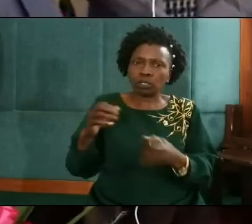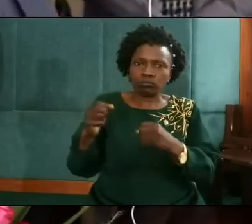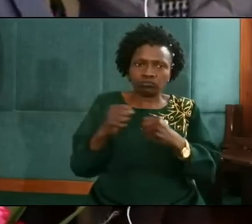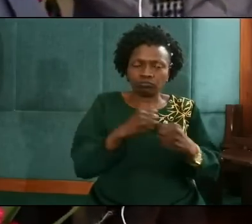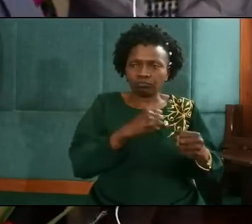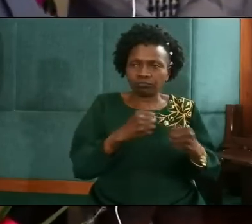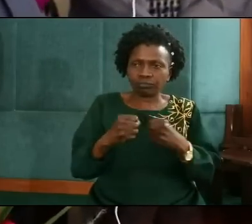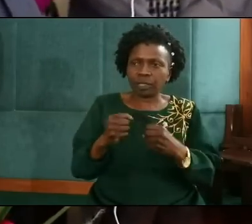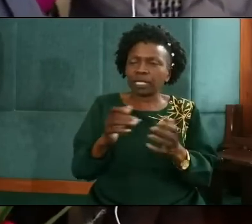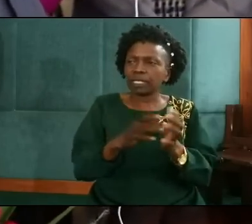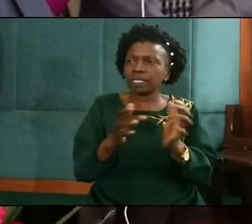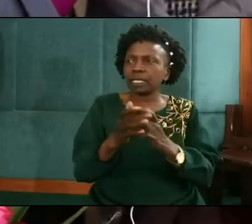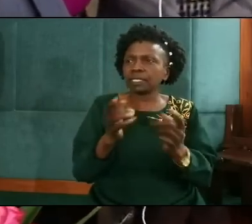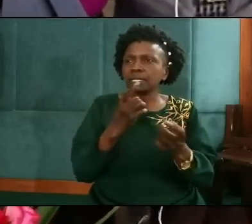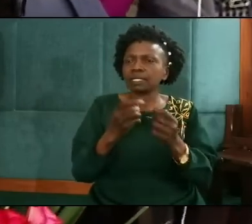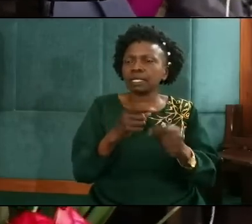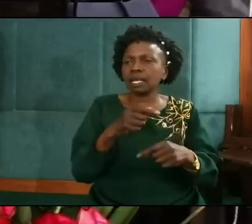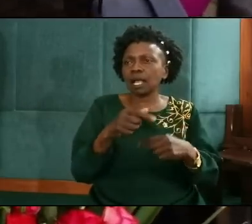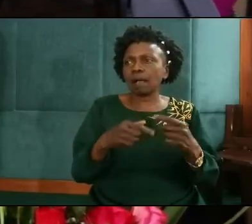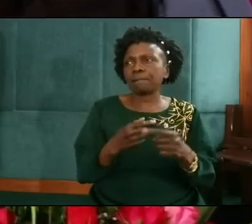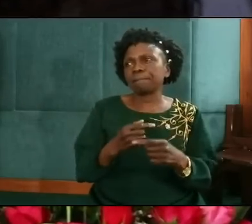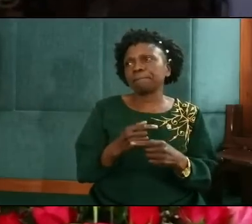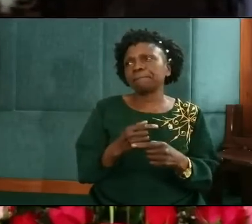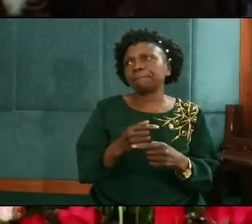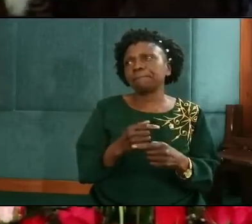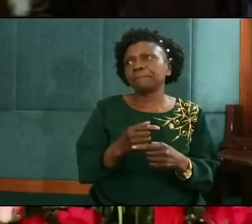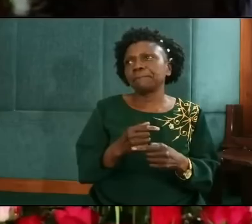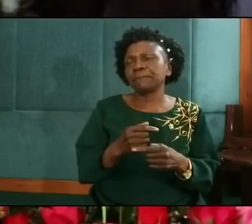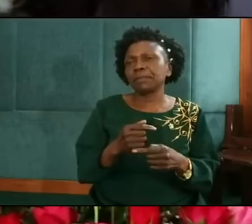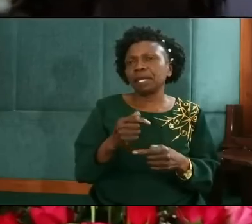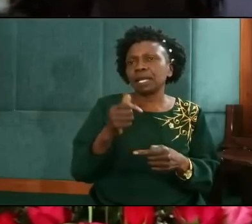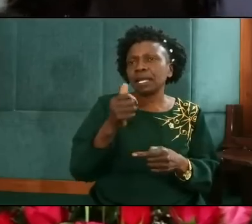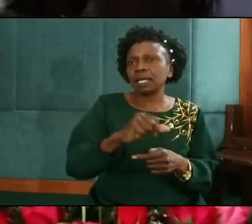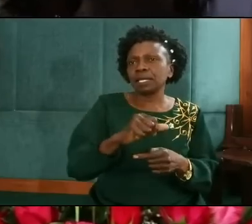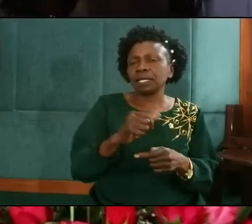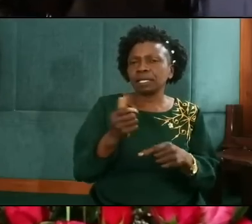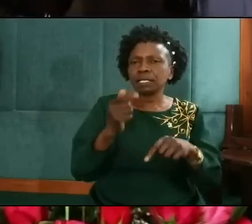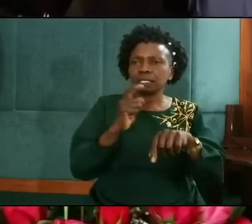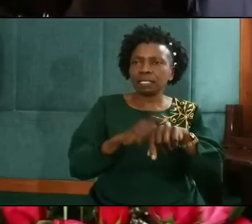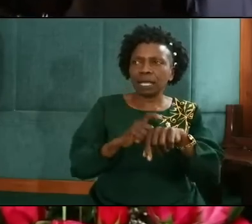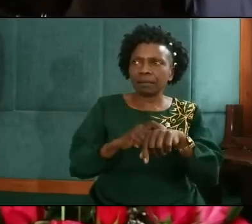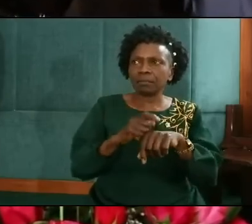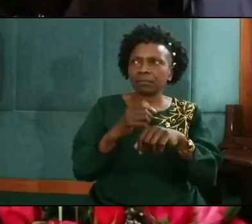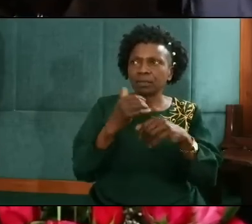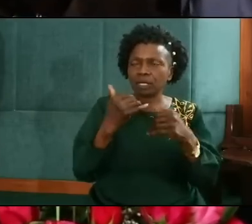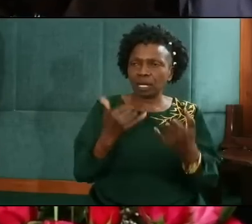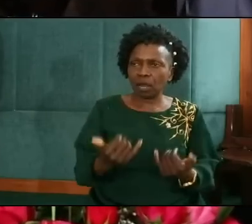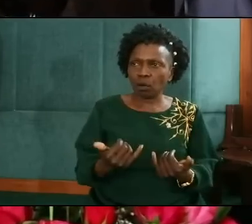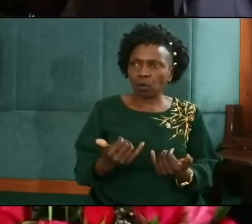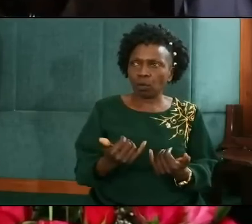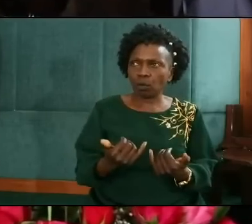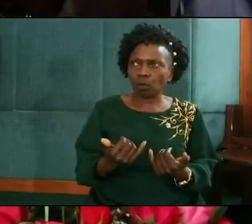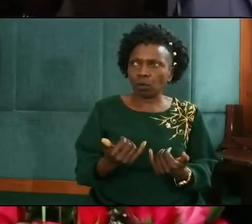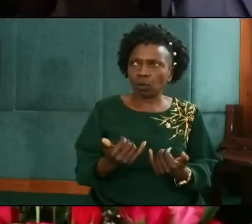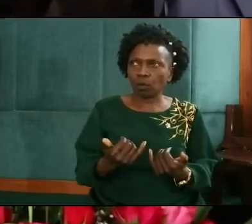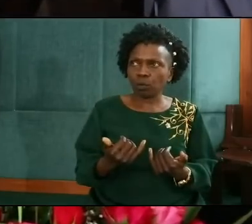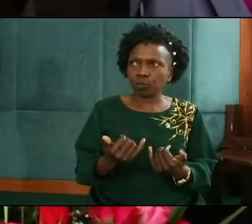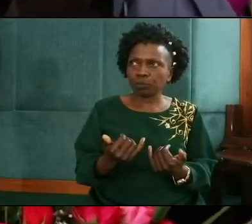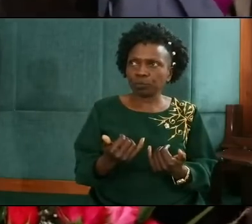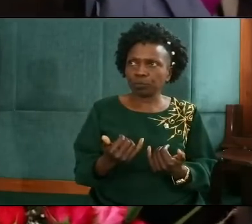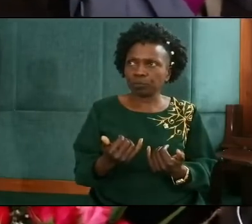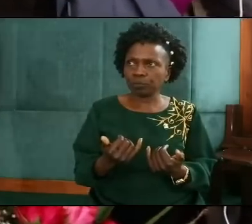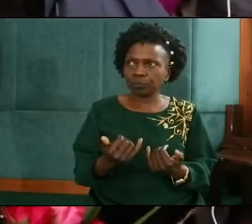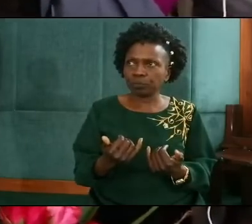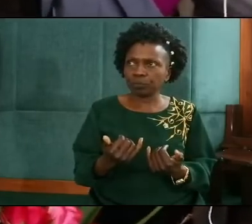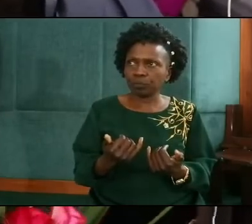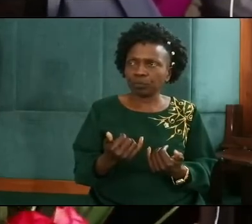Jesus says, come. Because any moment now, the last sign may crack open.